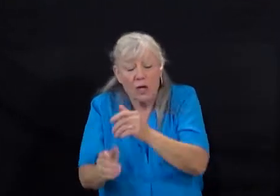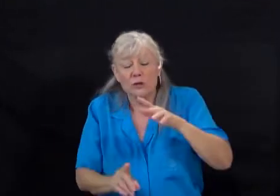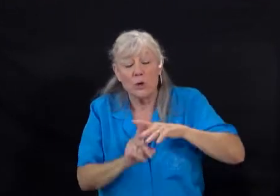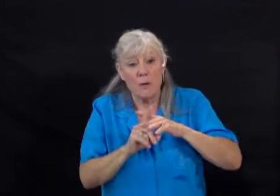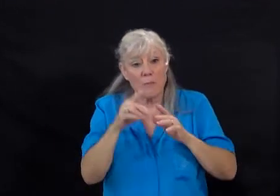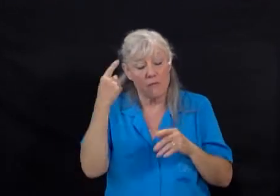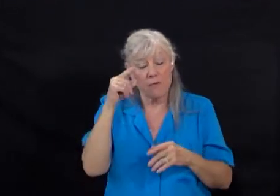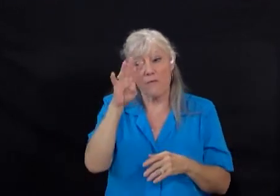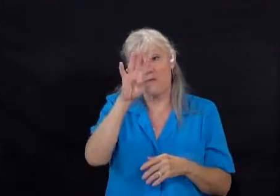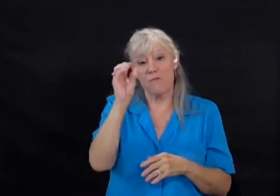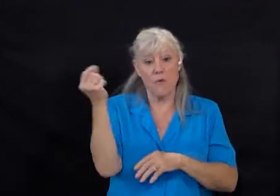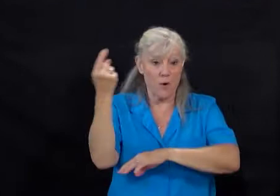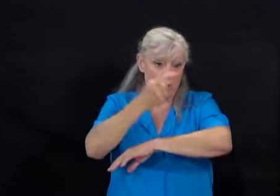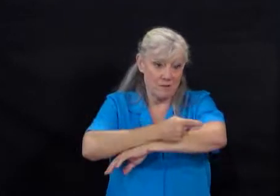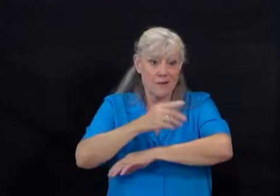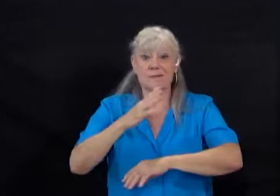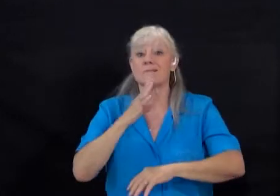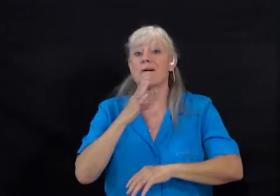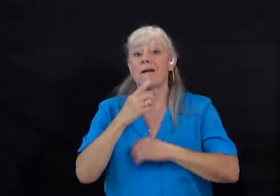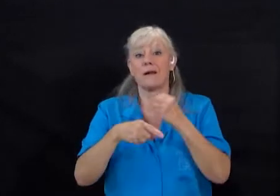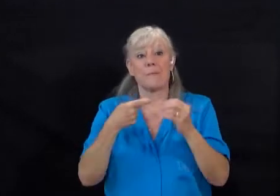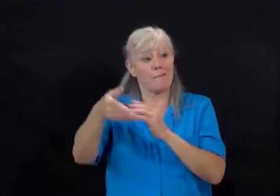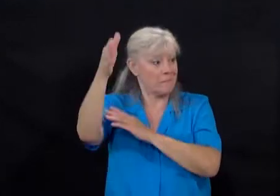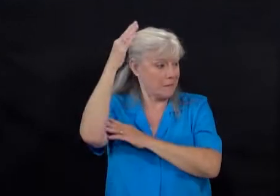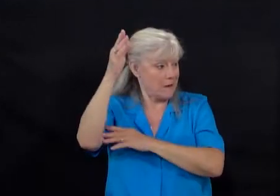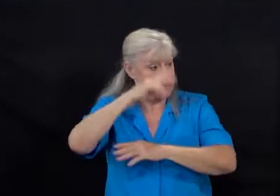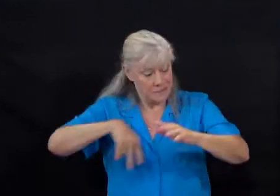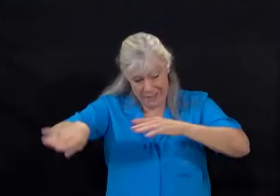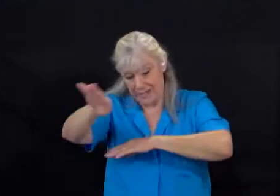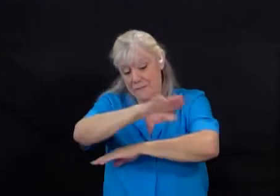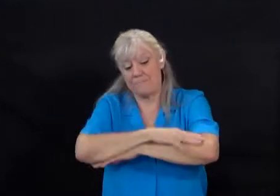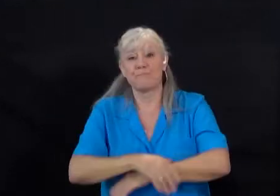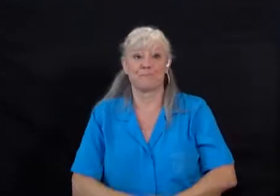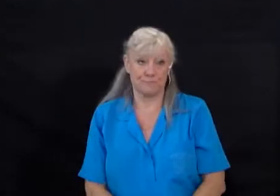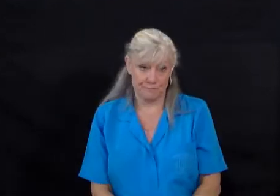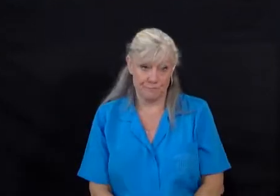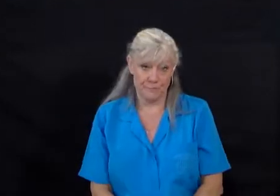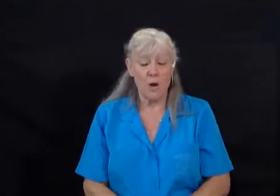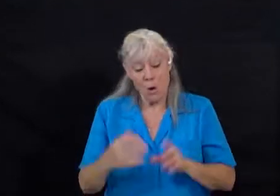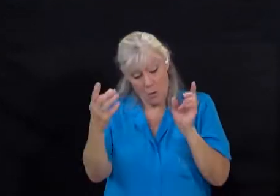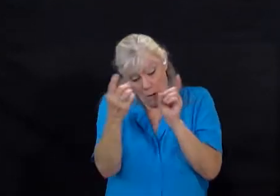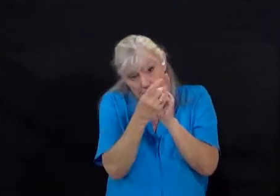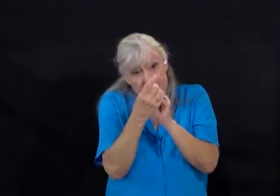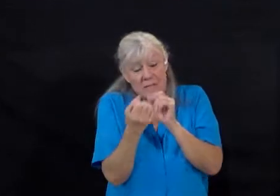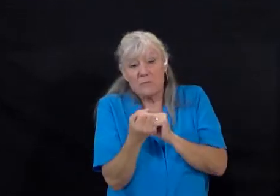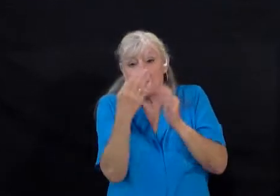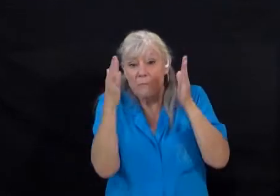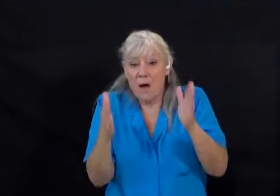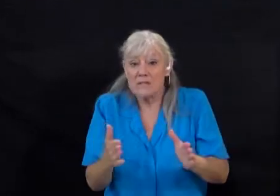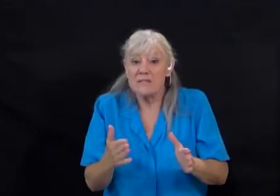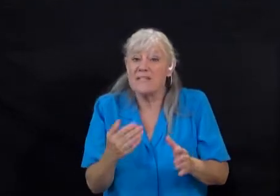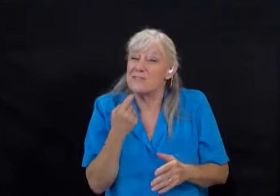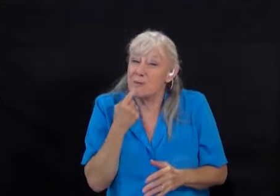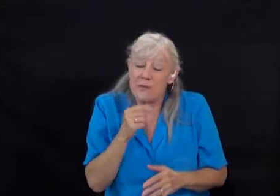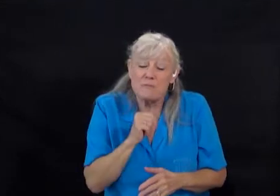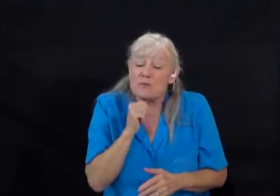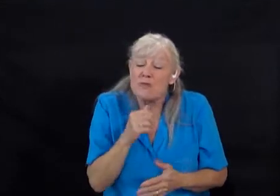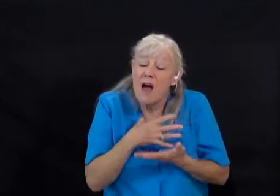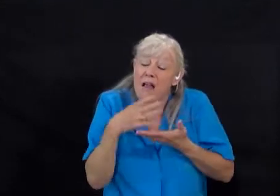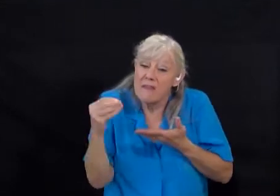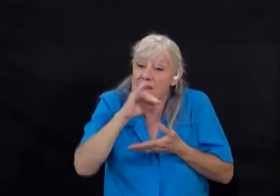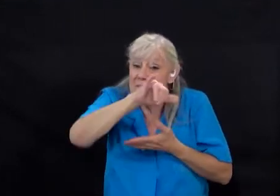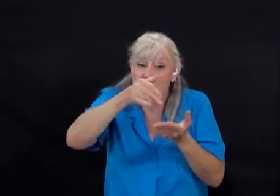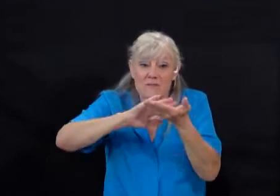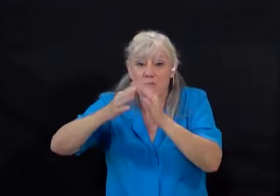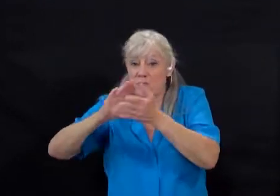days and speaking about the kingdom of God. While meeting with them, he enjoined them not to depart from Jerusalem,